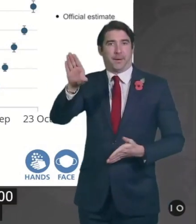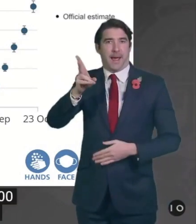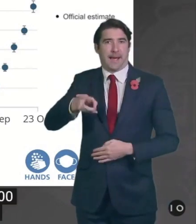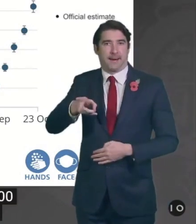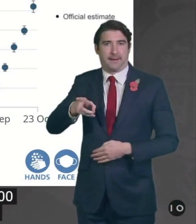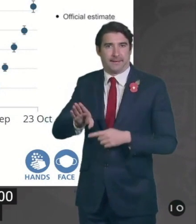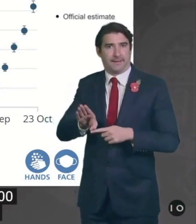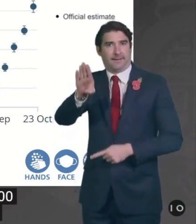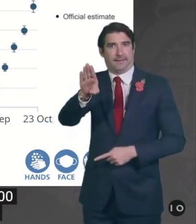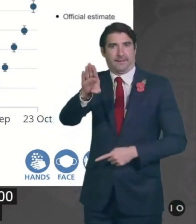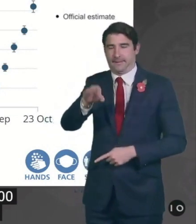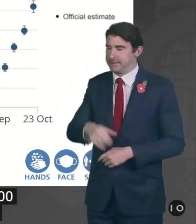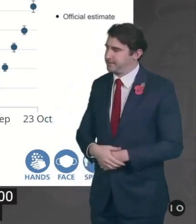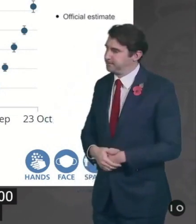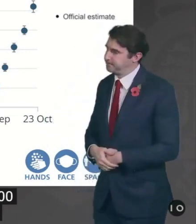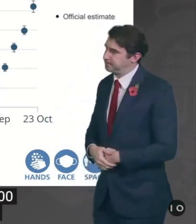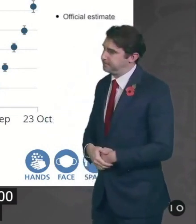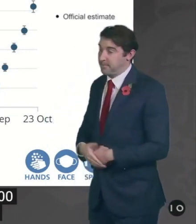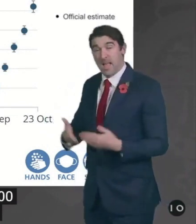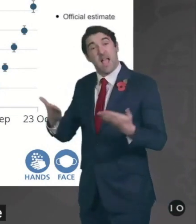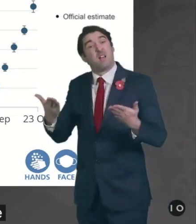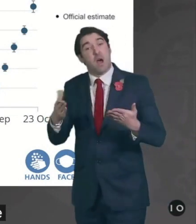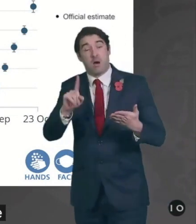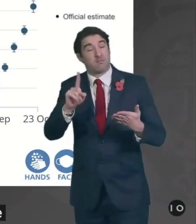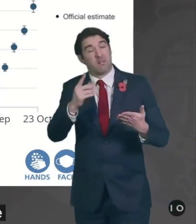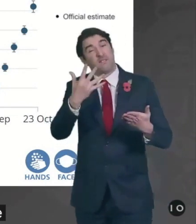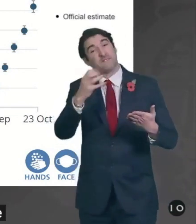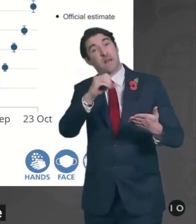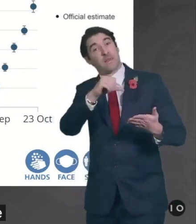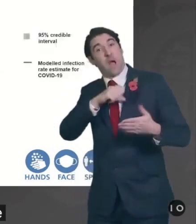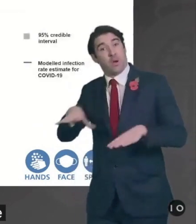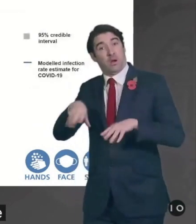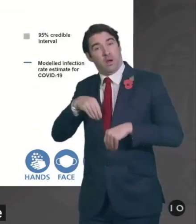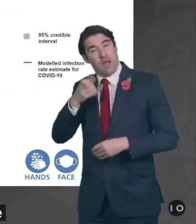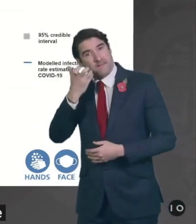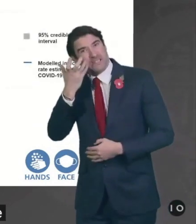new cases a day, and that is rising. Next slide, please.